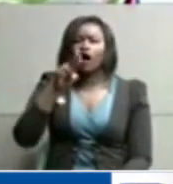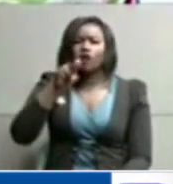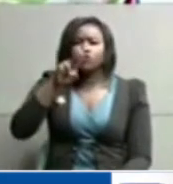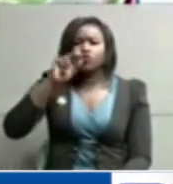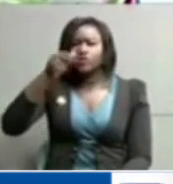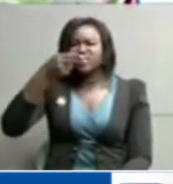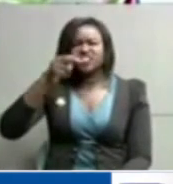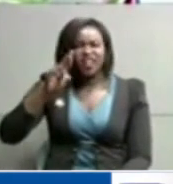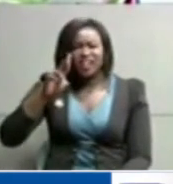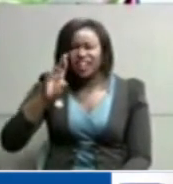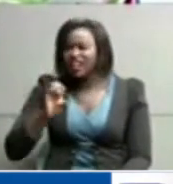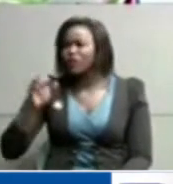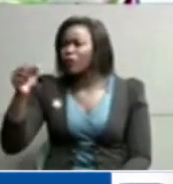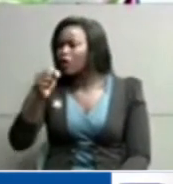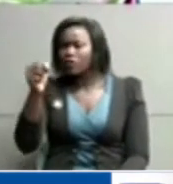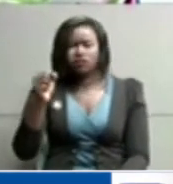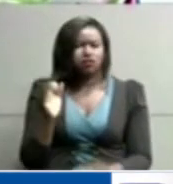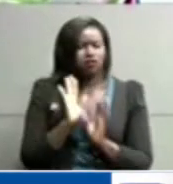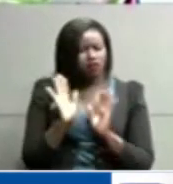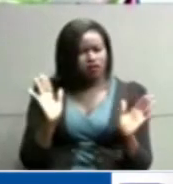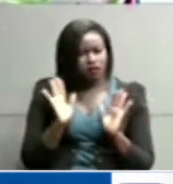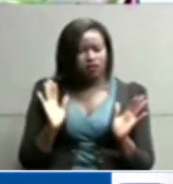town.